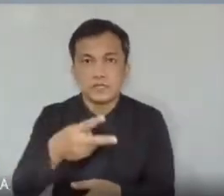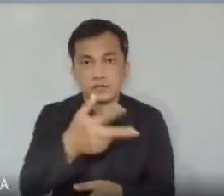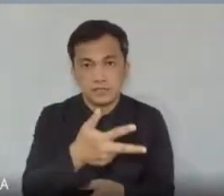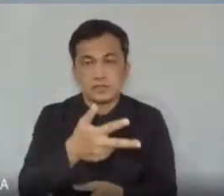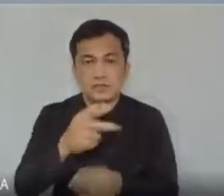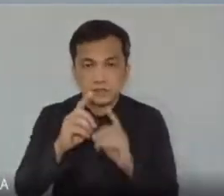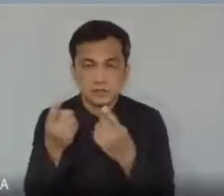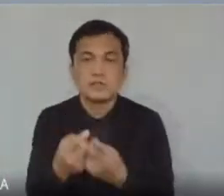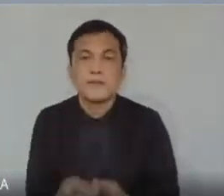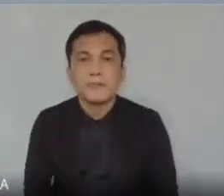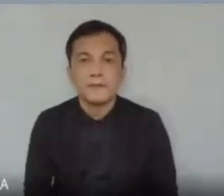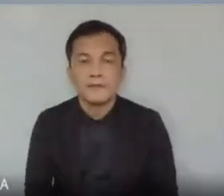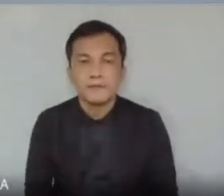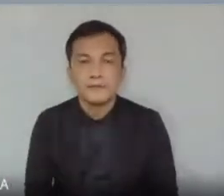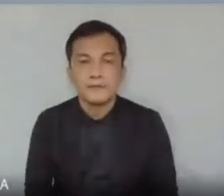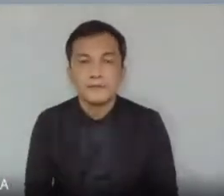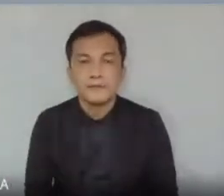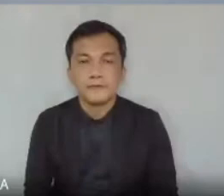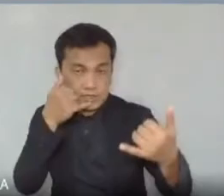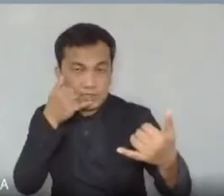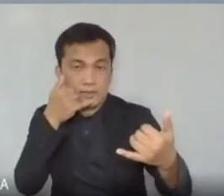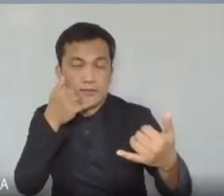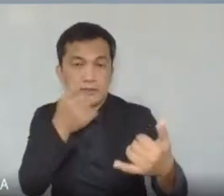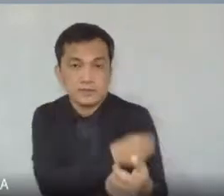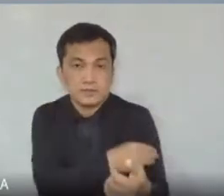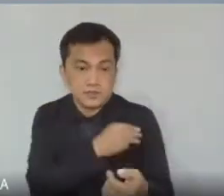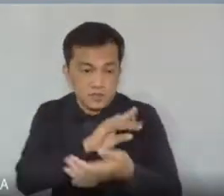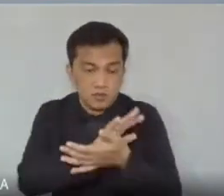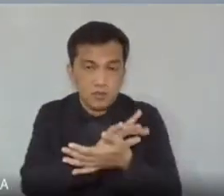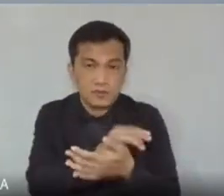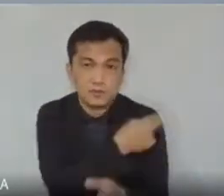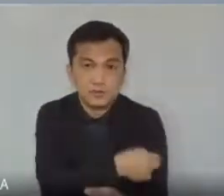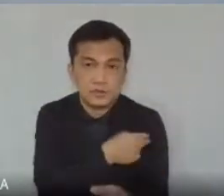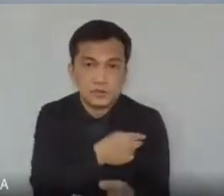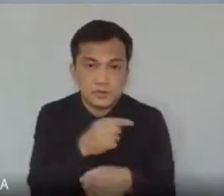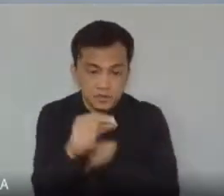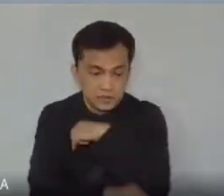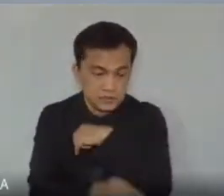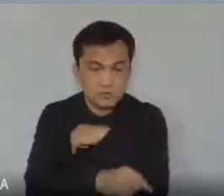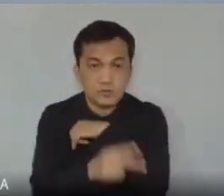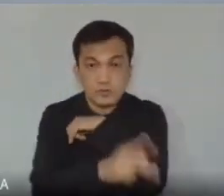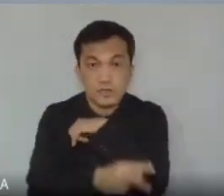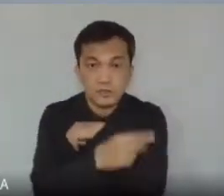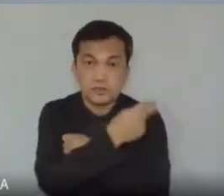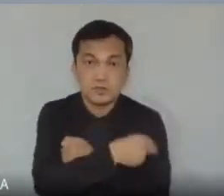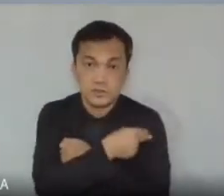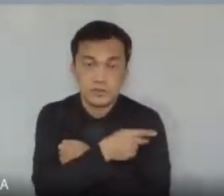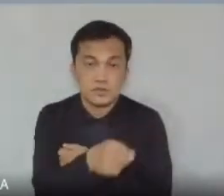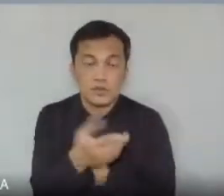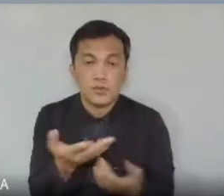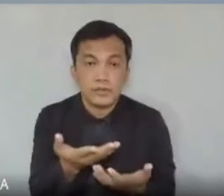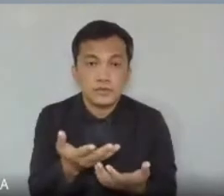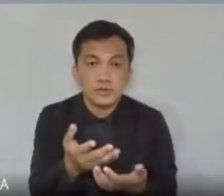go and see our face-to-face our patients. Our telemedicine equipment has its